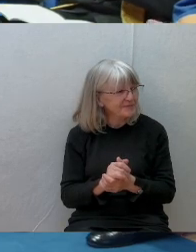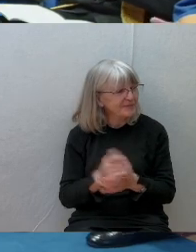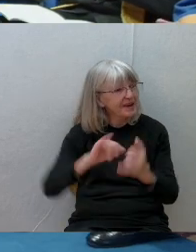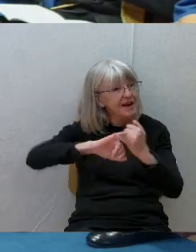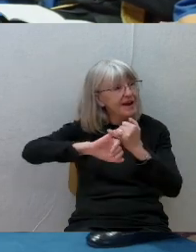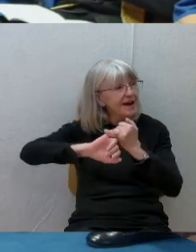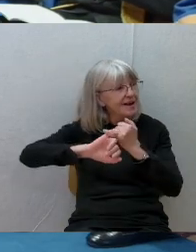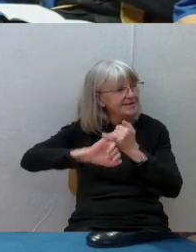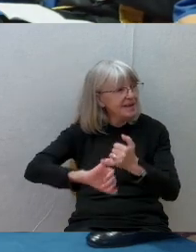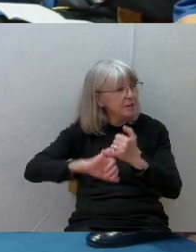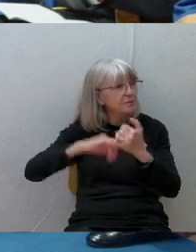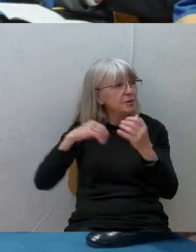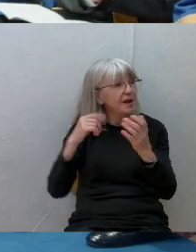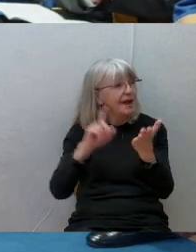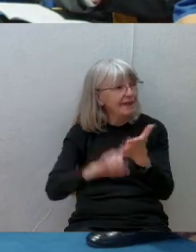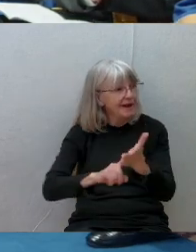Samuel Lincoln Bassi.